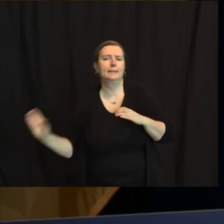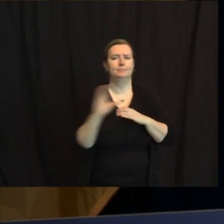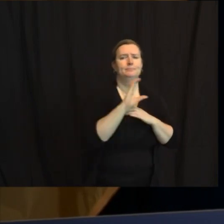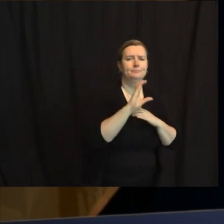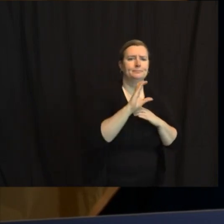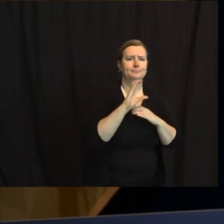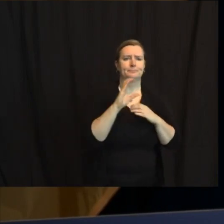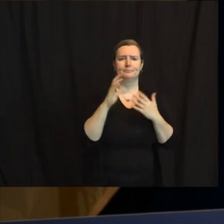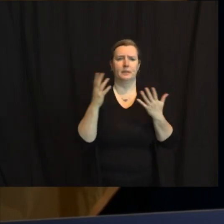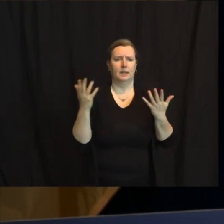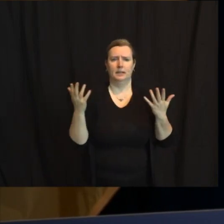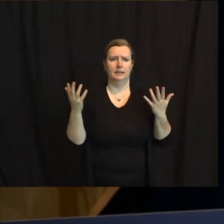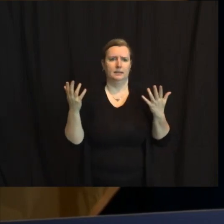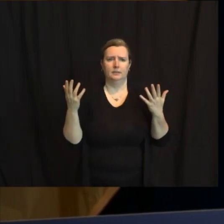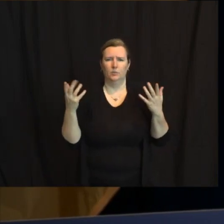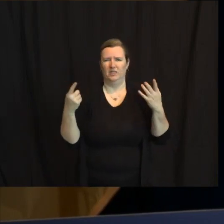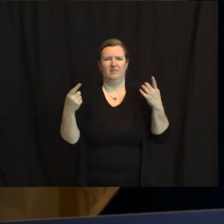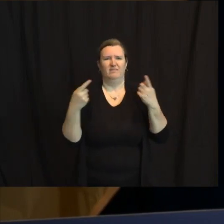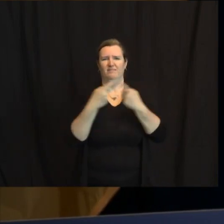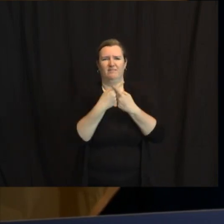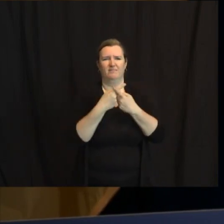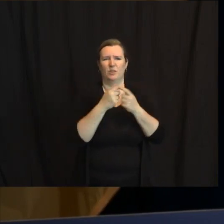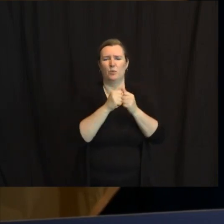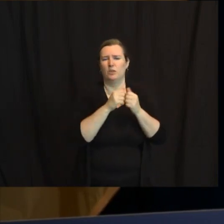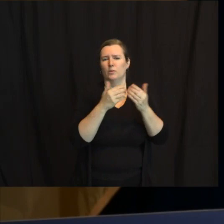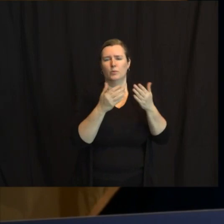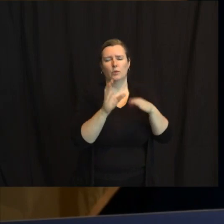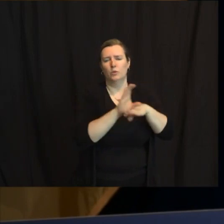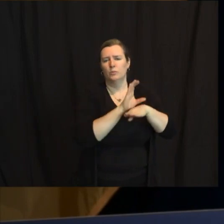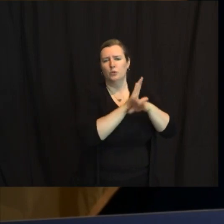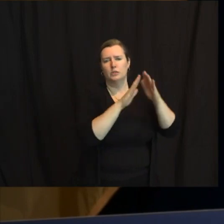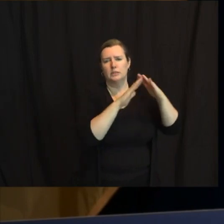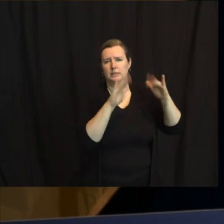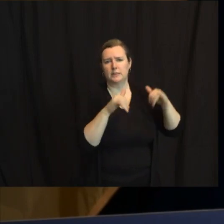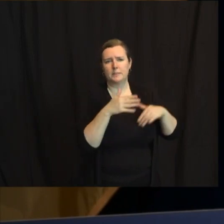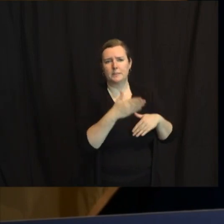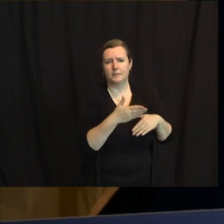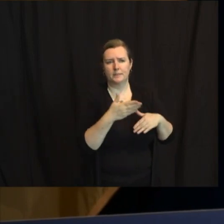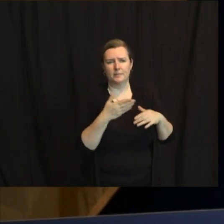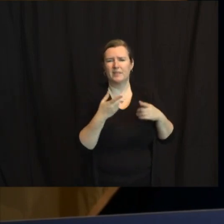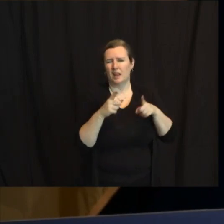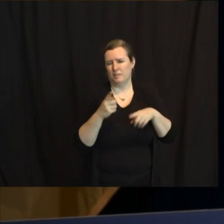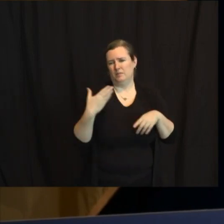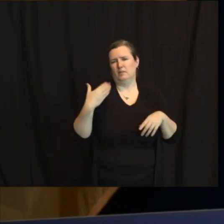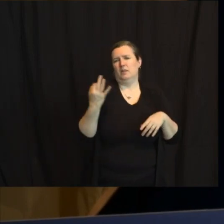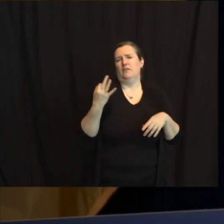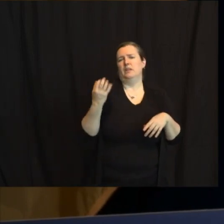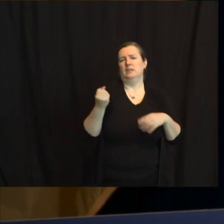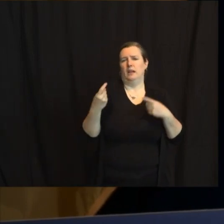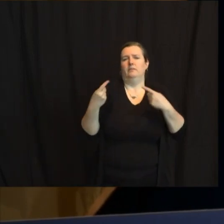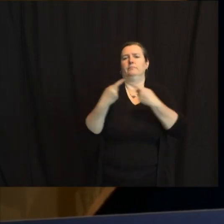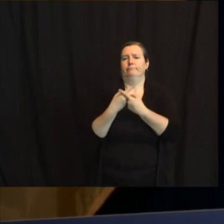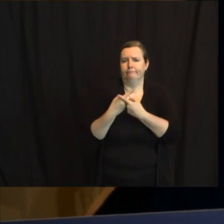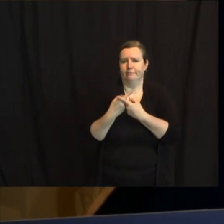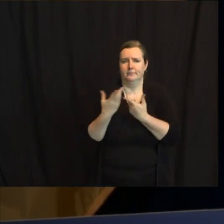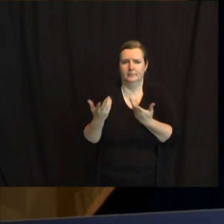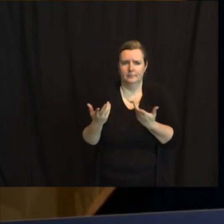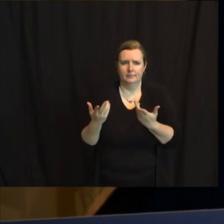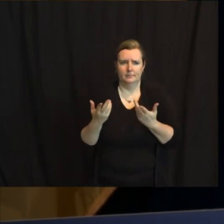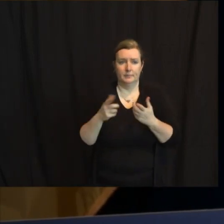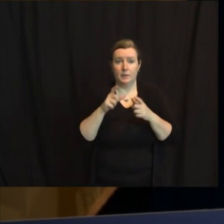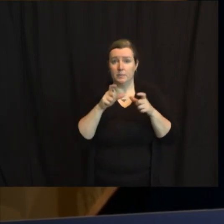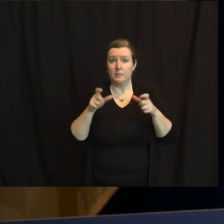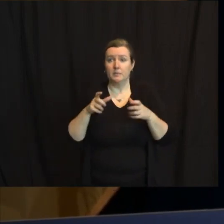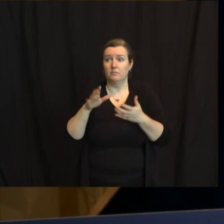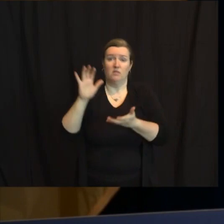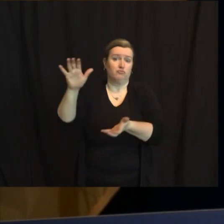about anybody not getting the $600 at all. I know there was that glitch last Friday and Saturday about folks who had claimed so much money that we had